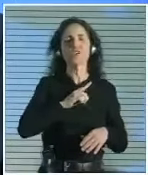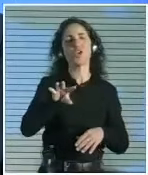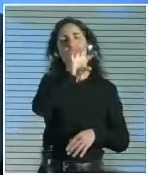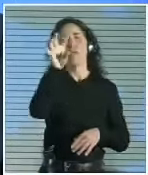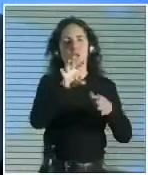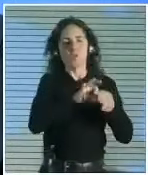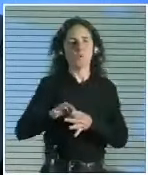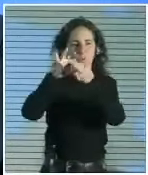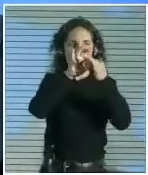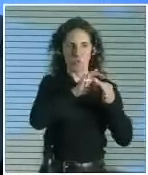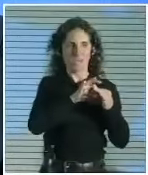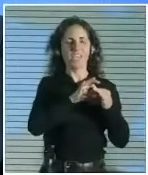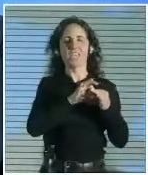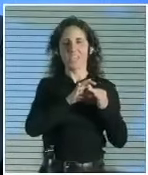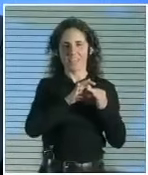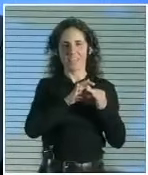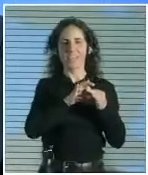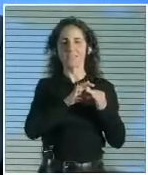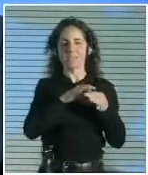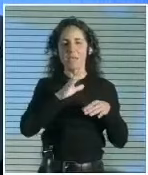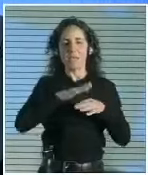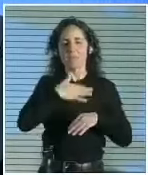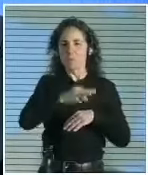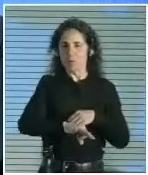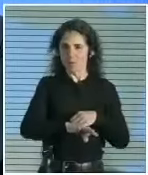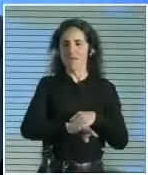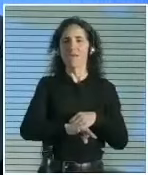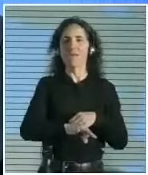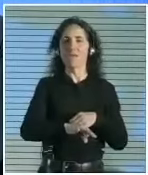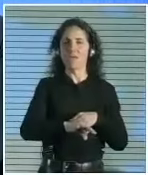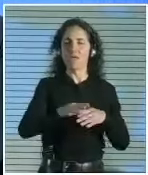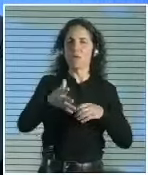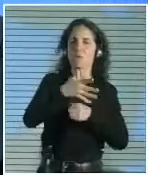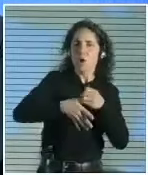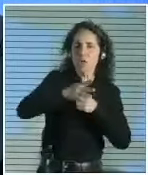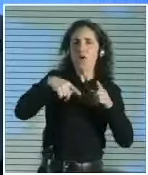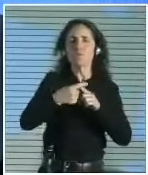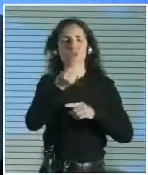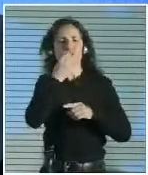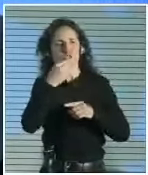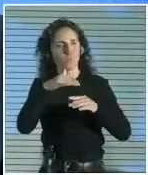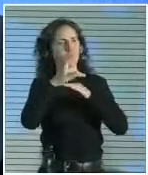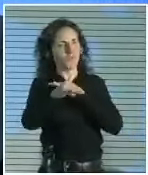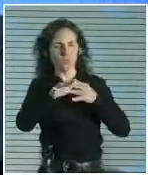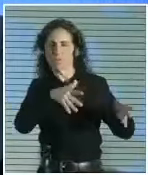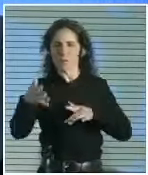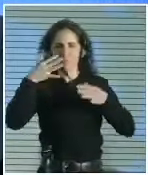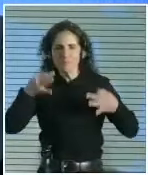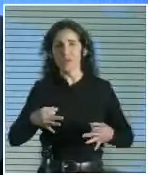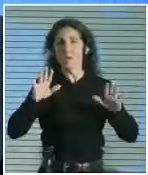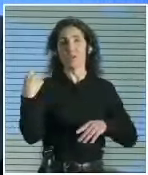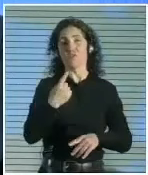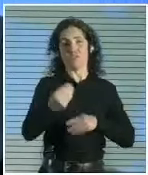production. But we don't do that alone. Why? Because these challenges need collective solutions.